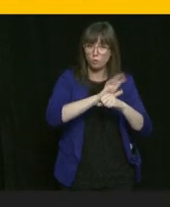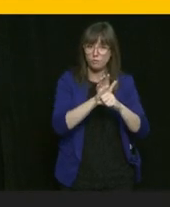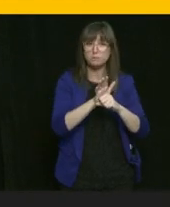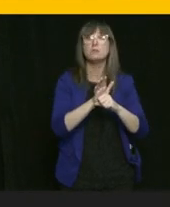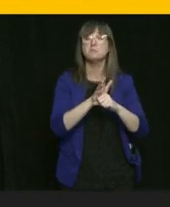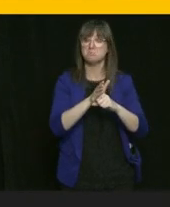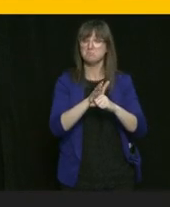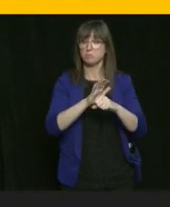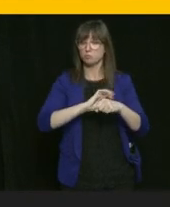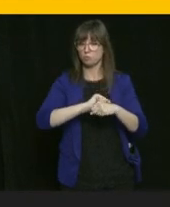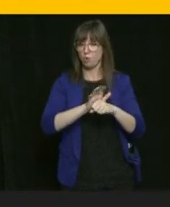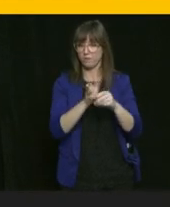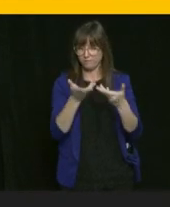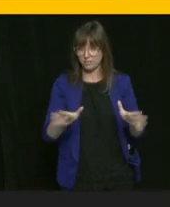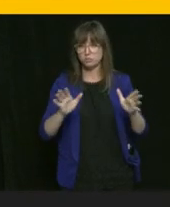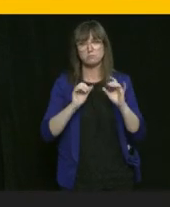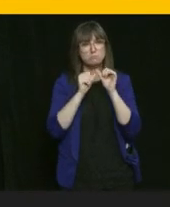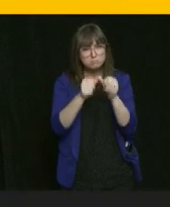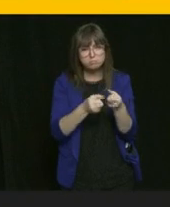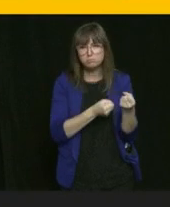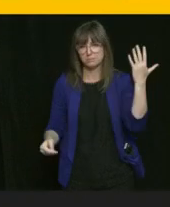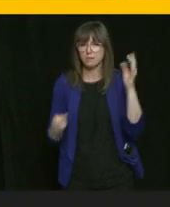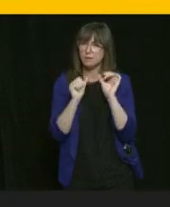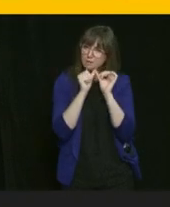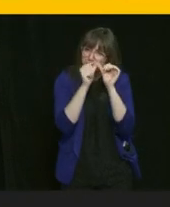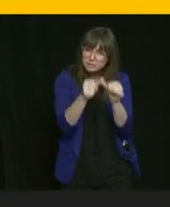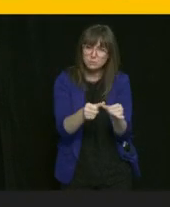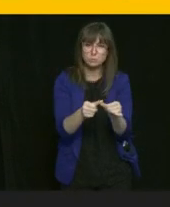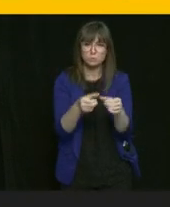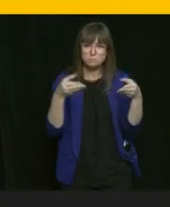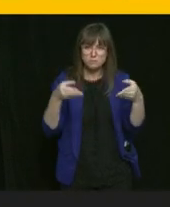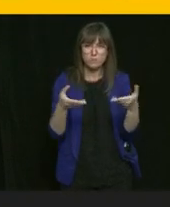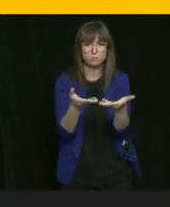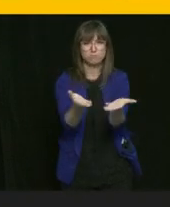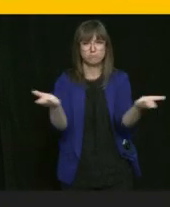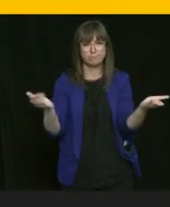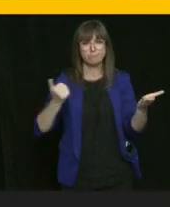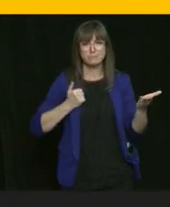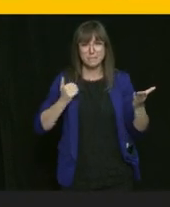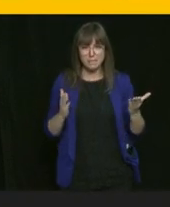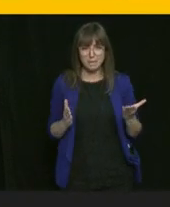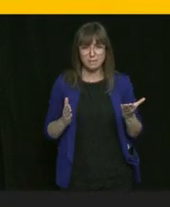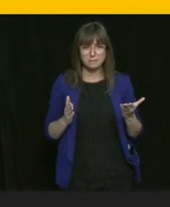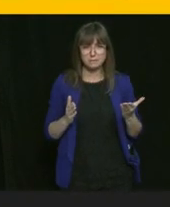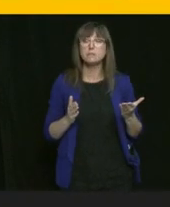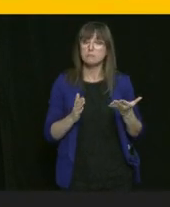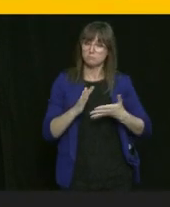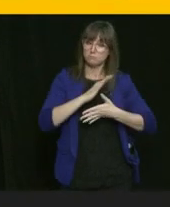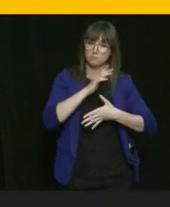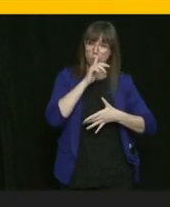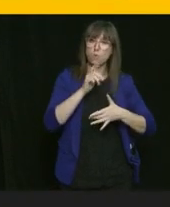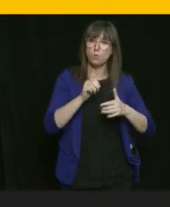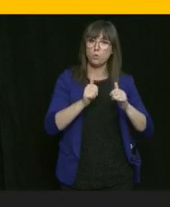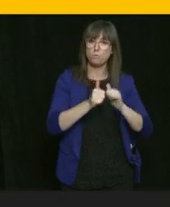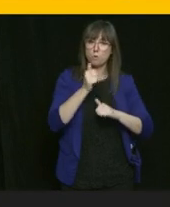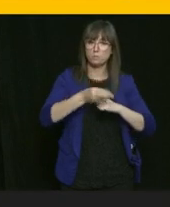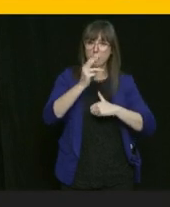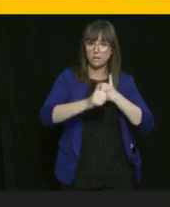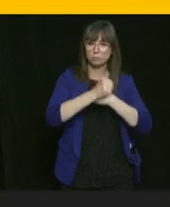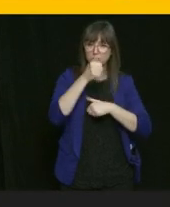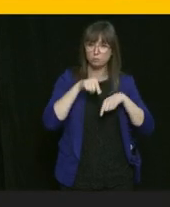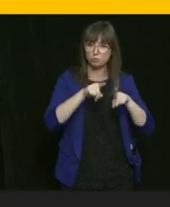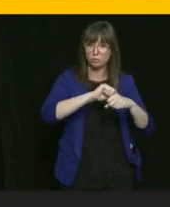as we look to build back better. And I'm very pleased on supporting Canadians, particularly vulnerable Canadians, through this crisis